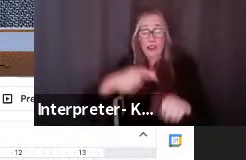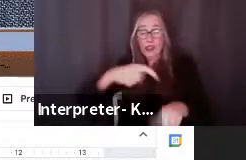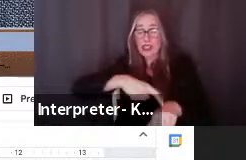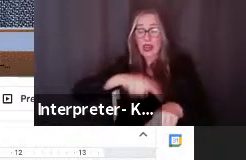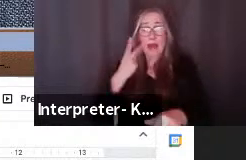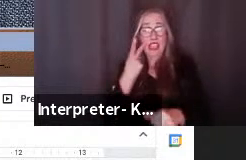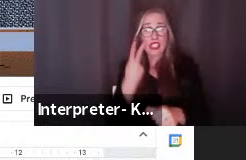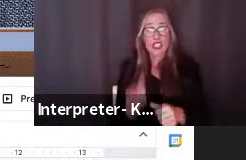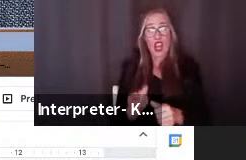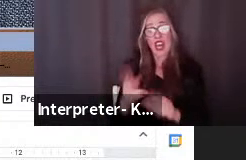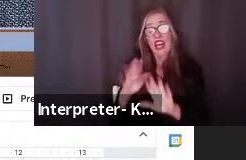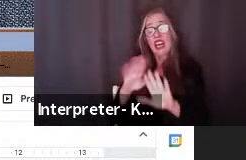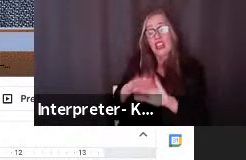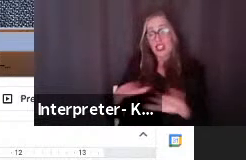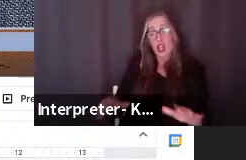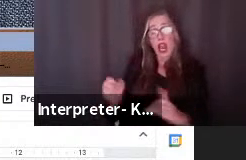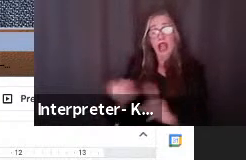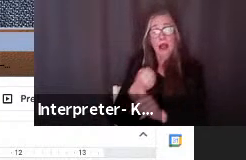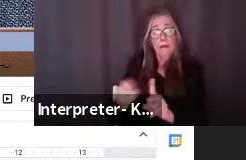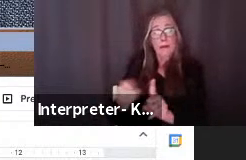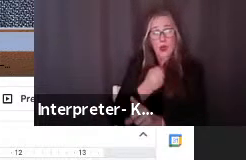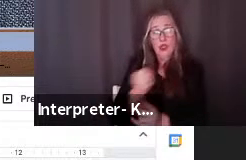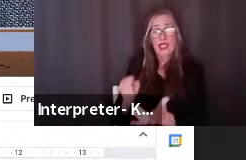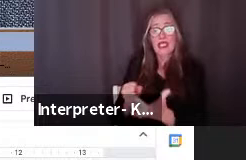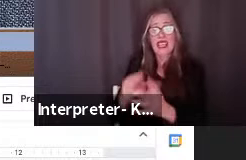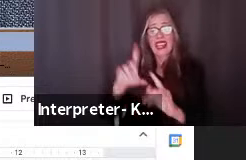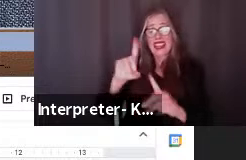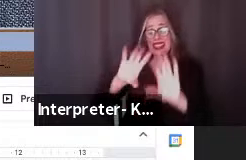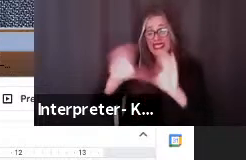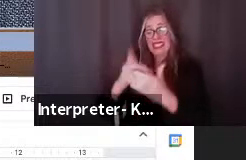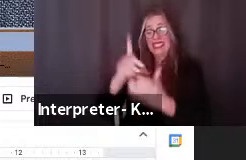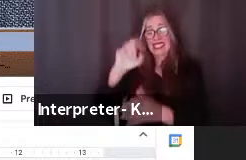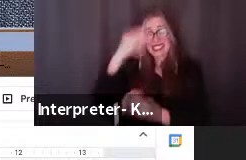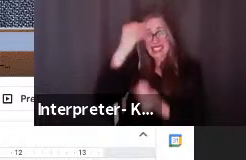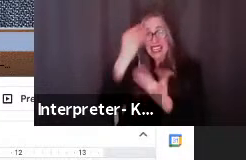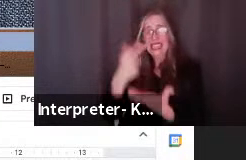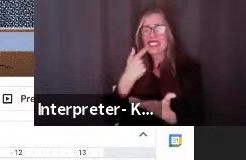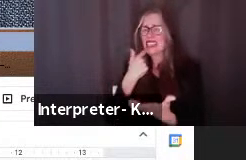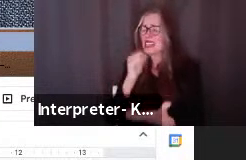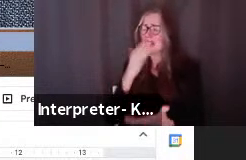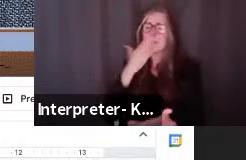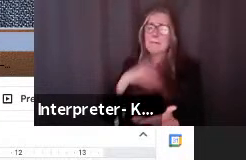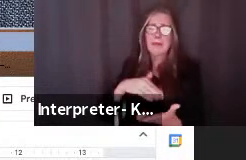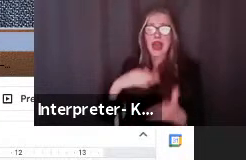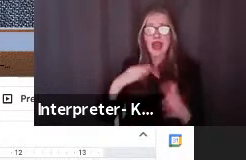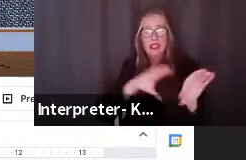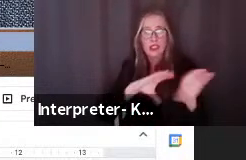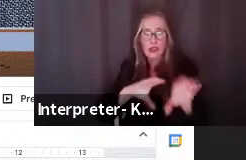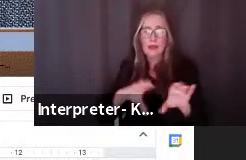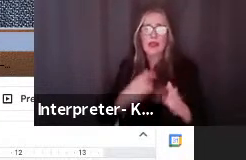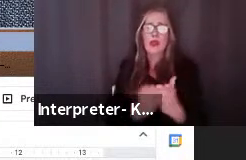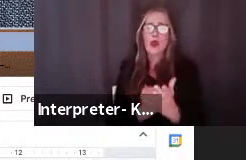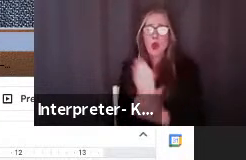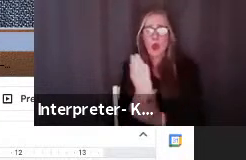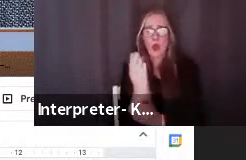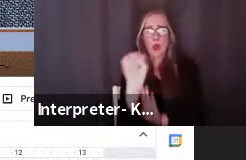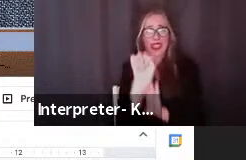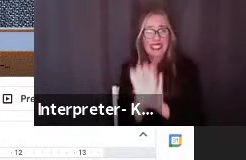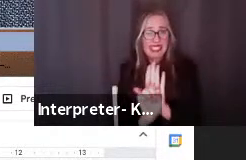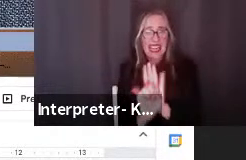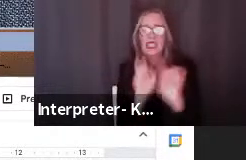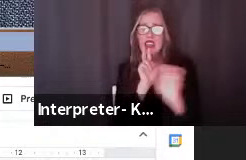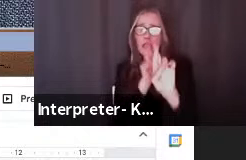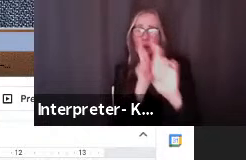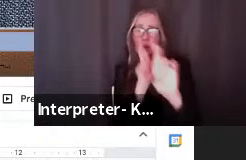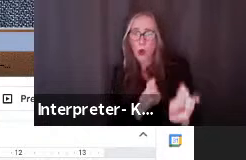child abuse neglect data set big data set reports of confirmed maltreatment by states to the department of health and